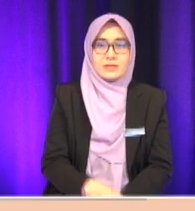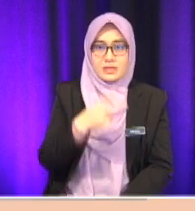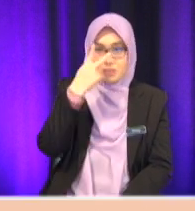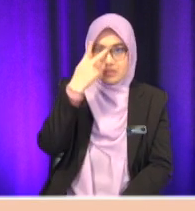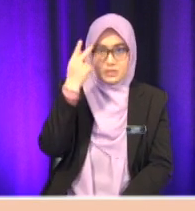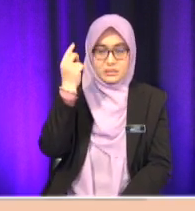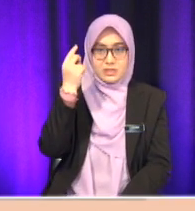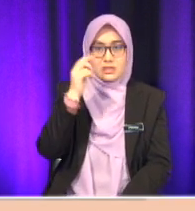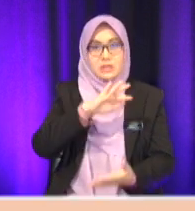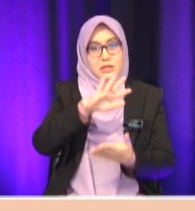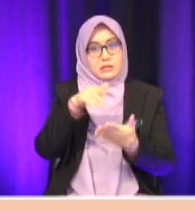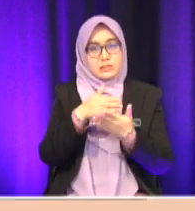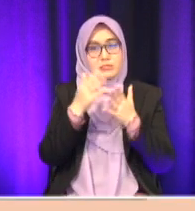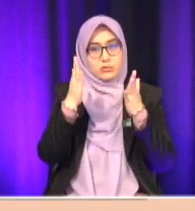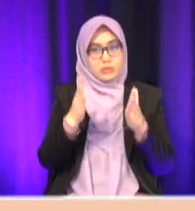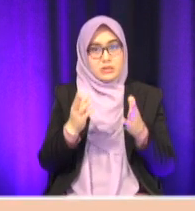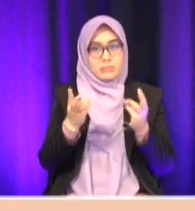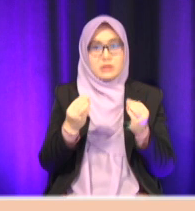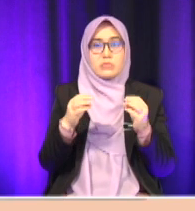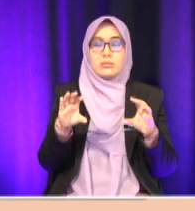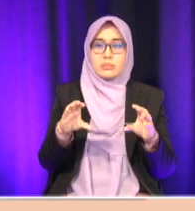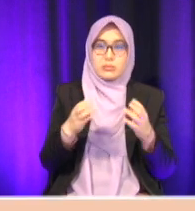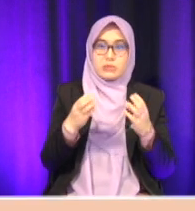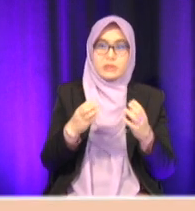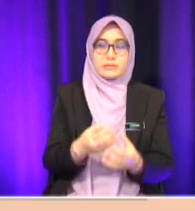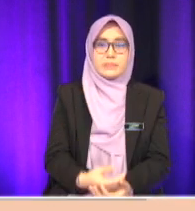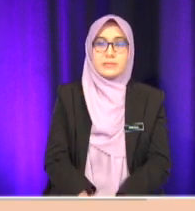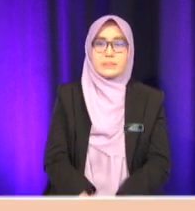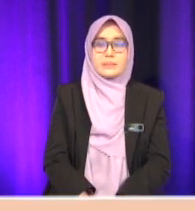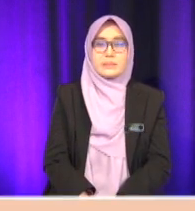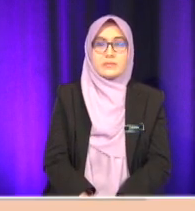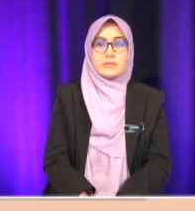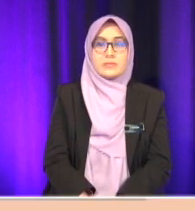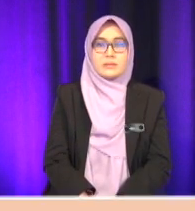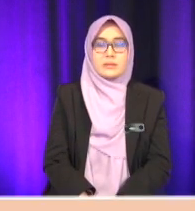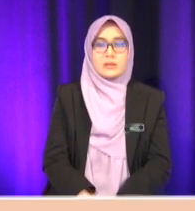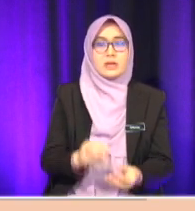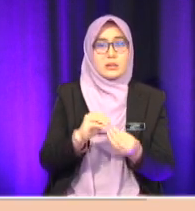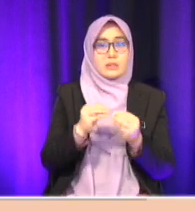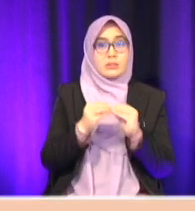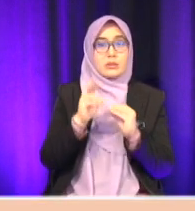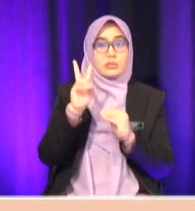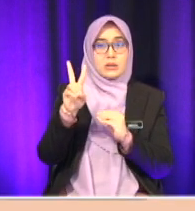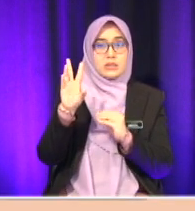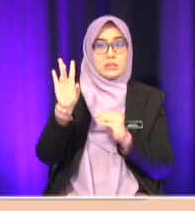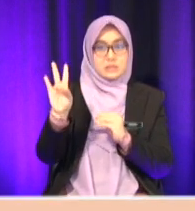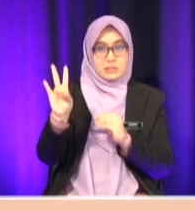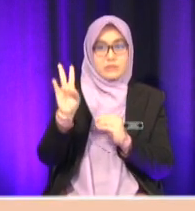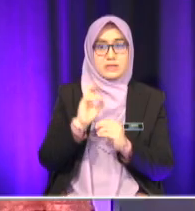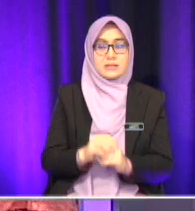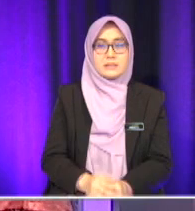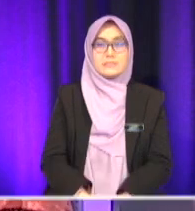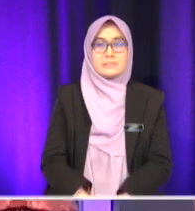everyone volunteer. So this one is number 20. 7. Yes,